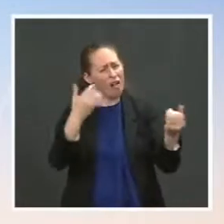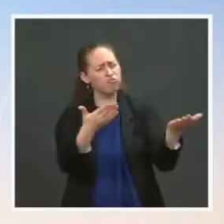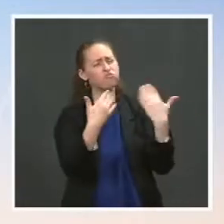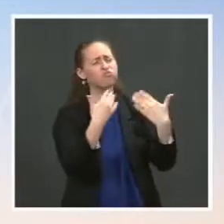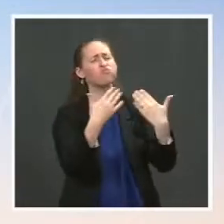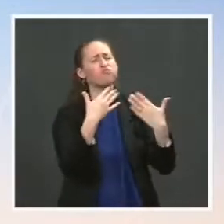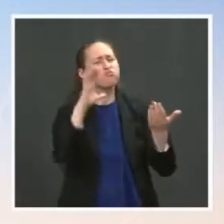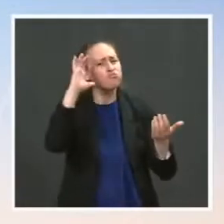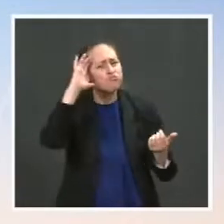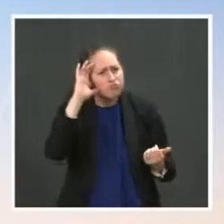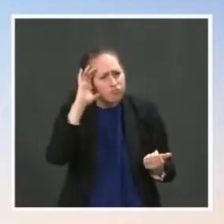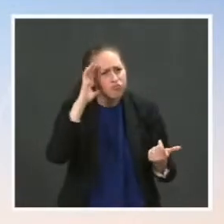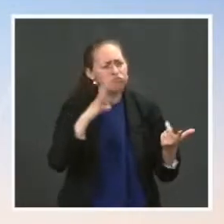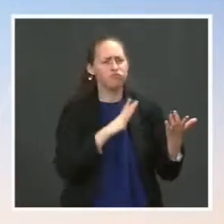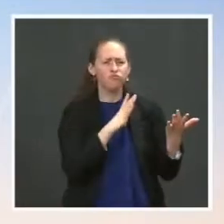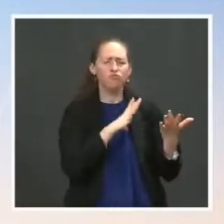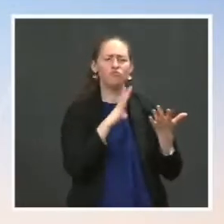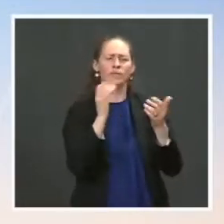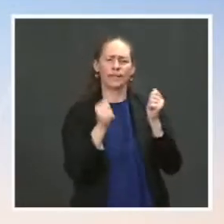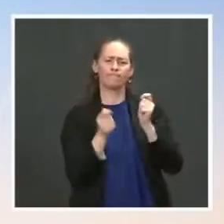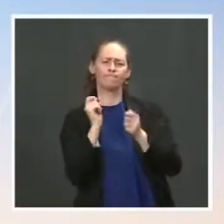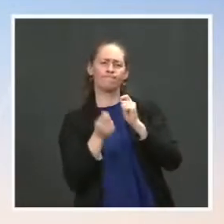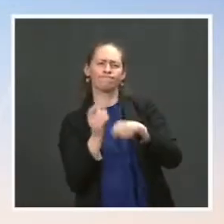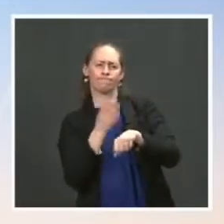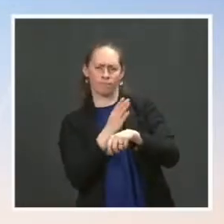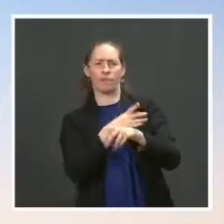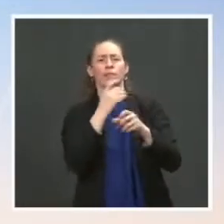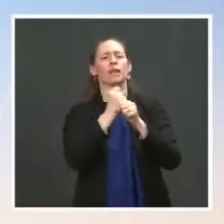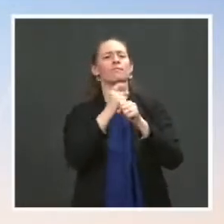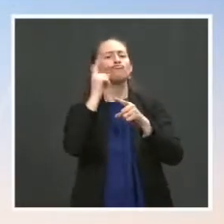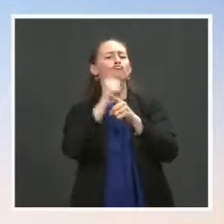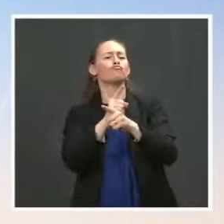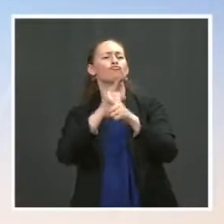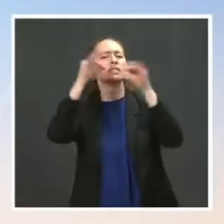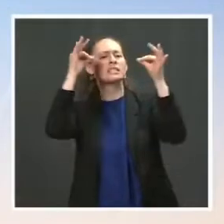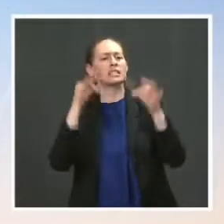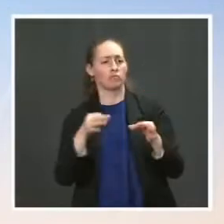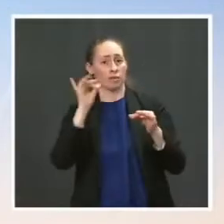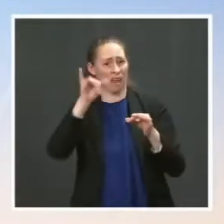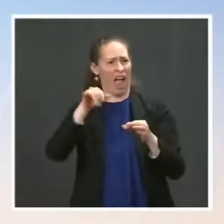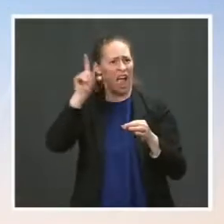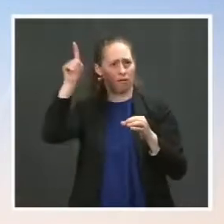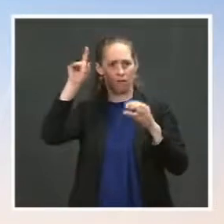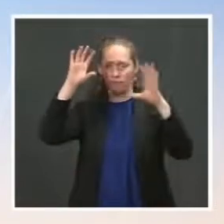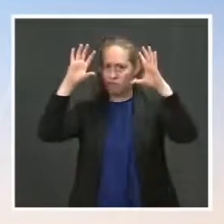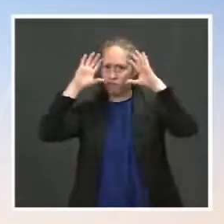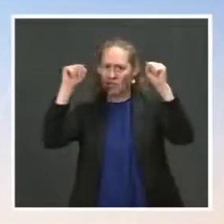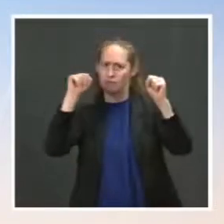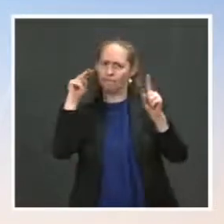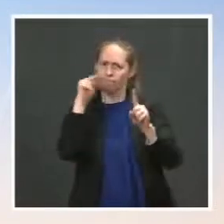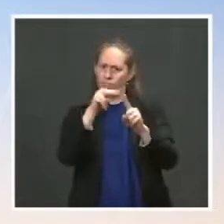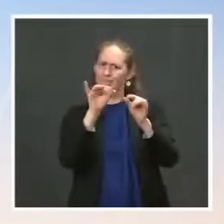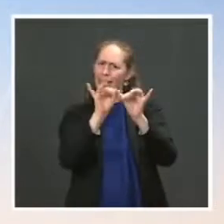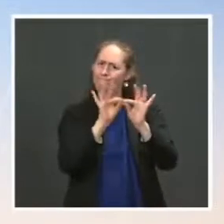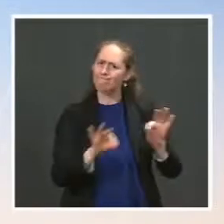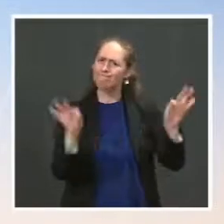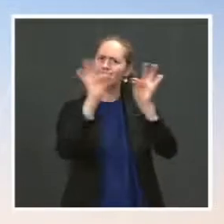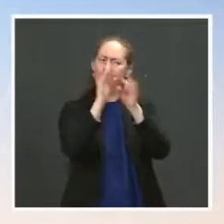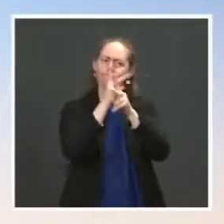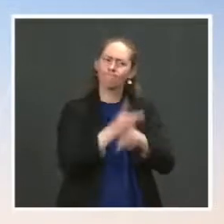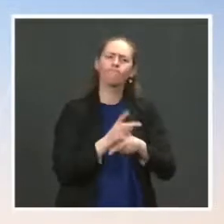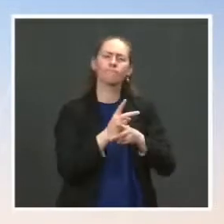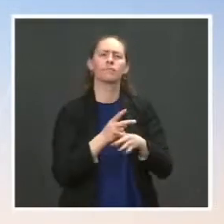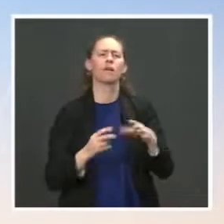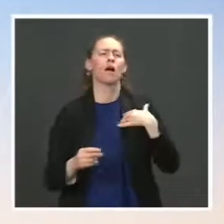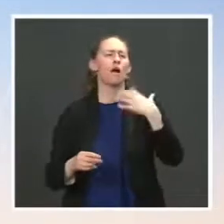into consideration as he's making his decision. And his view is that's the responsible approach. And one last thing that occurred to me. I wouldn't want a